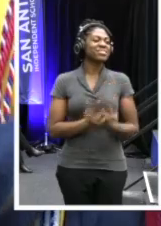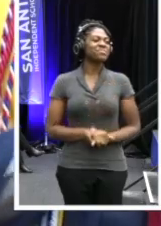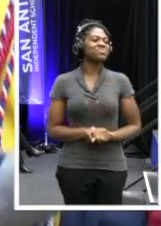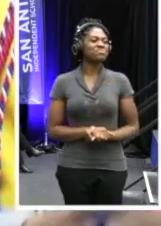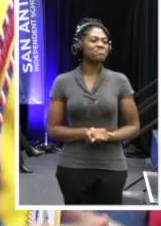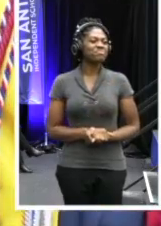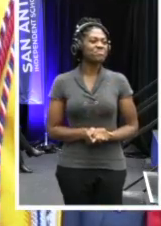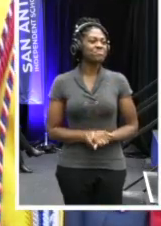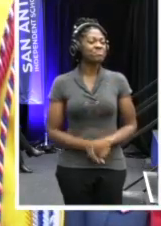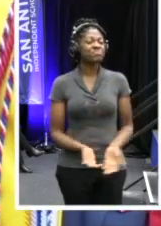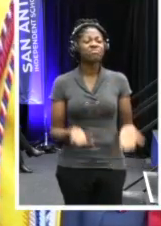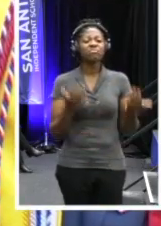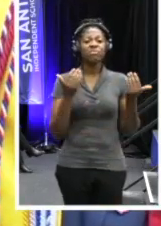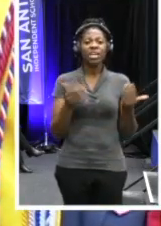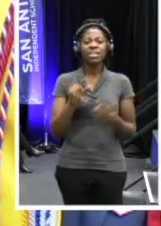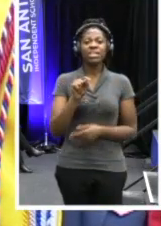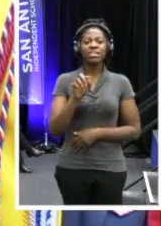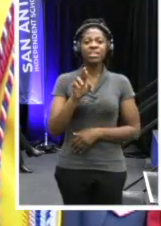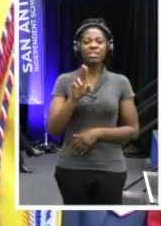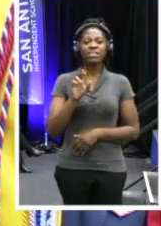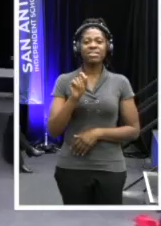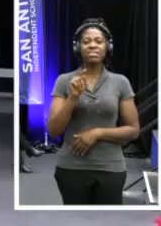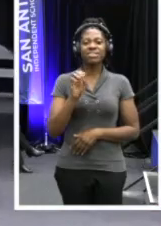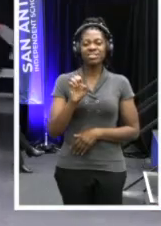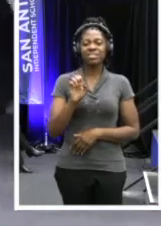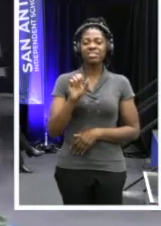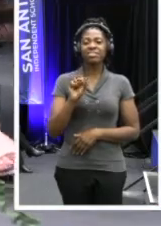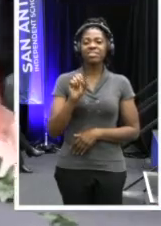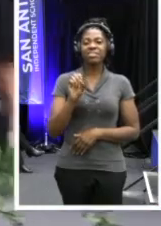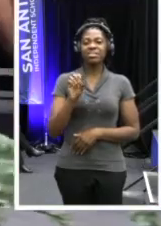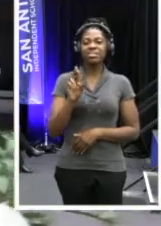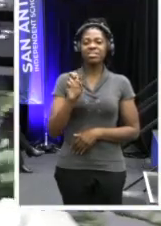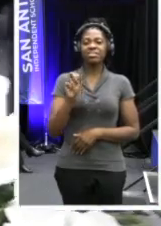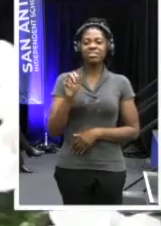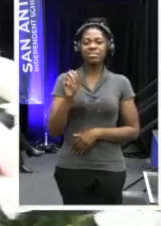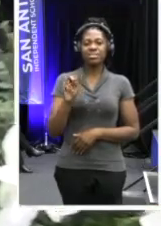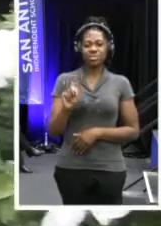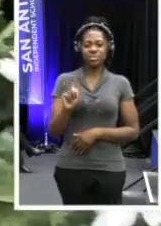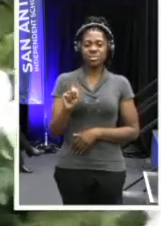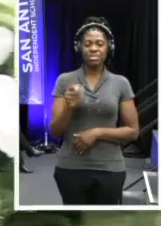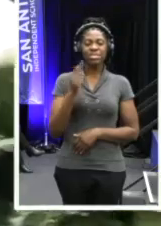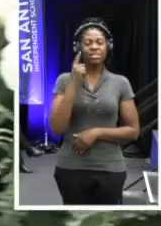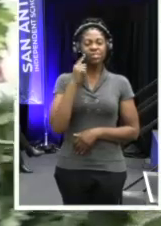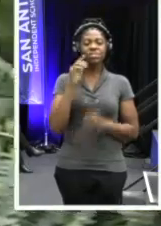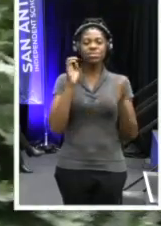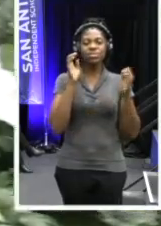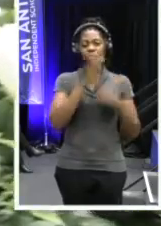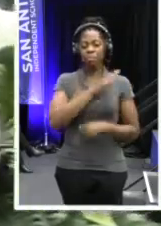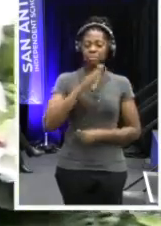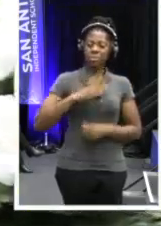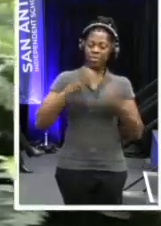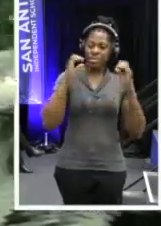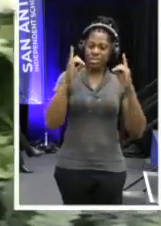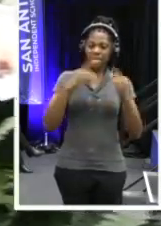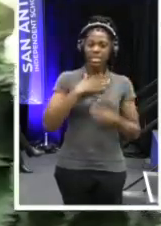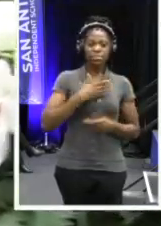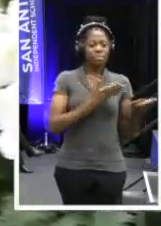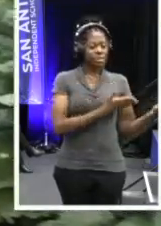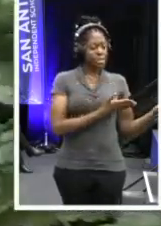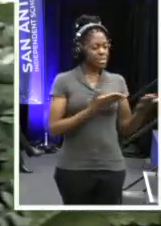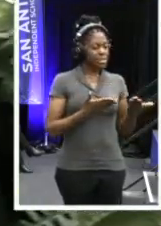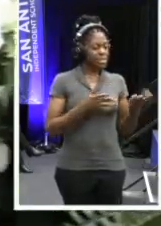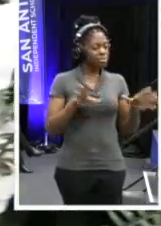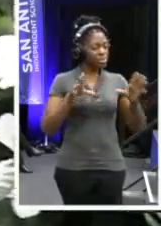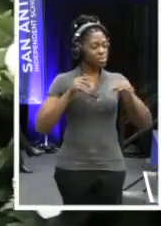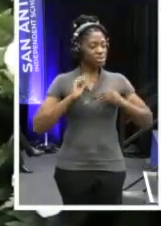At this time, Trustee Sorensen, board member of the San Antonio Independent School District Board of Education, please come forward to accept the Travis